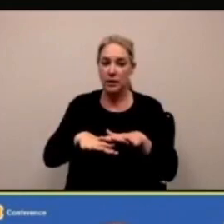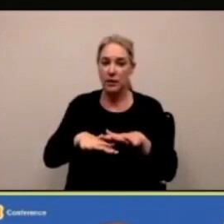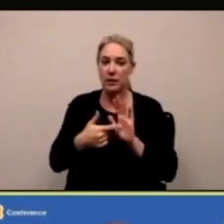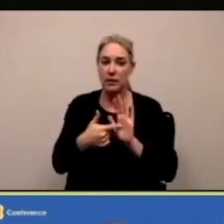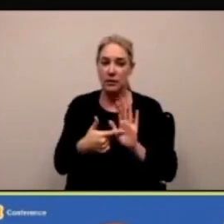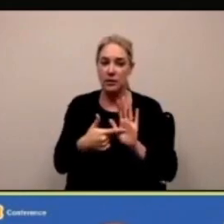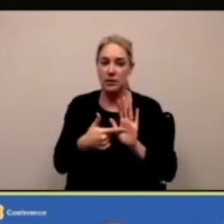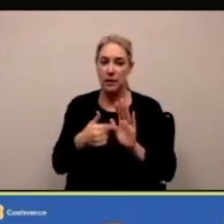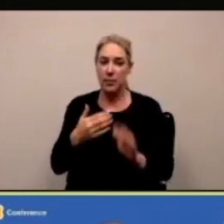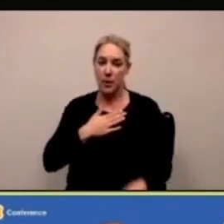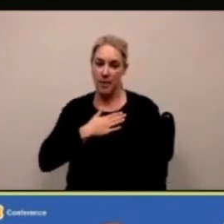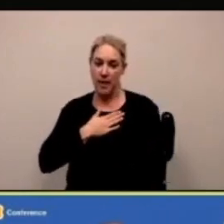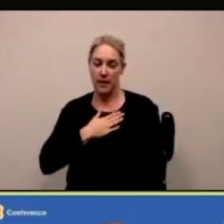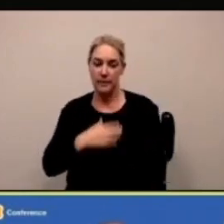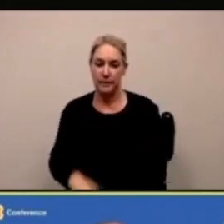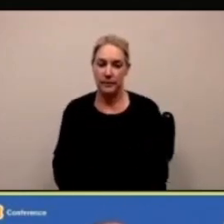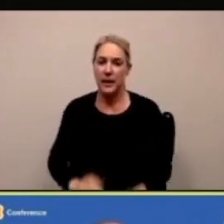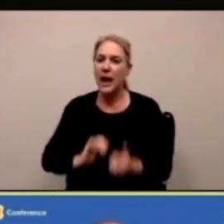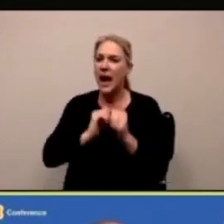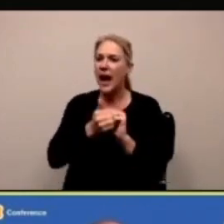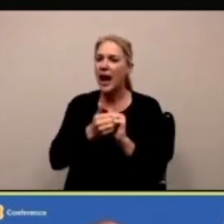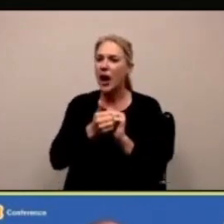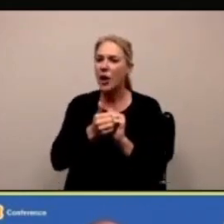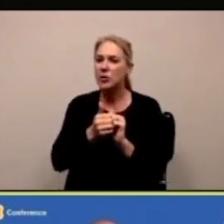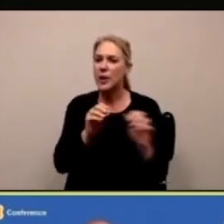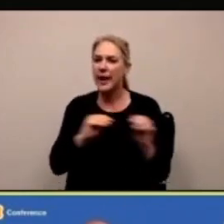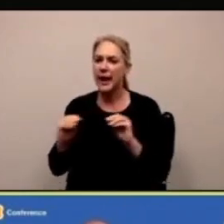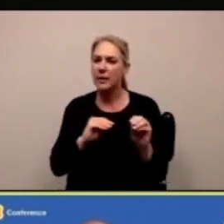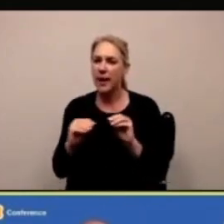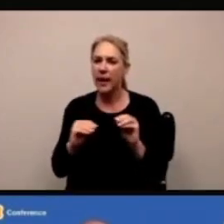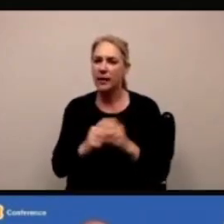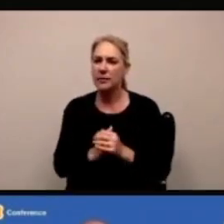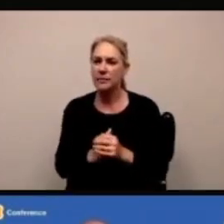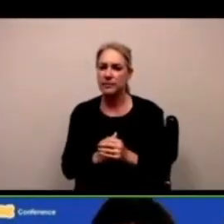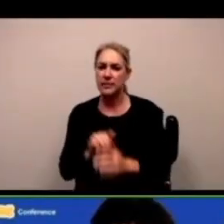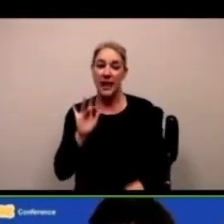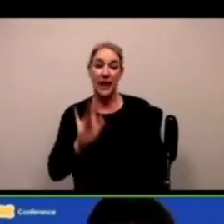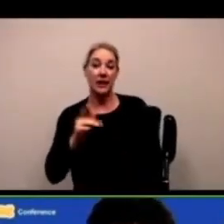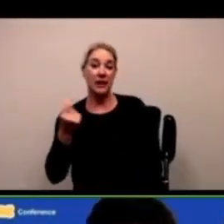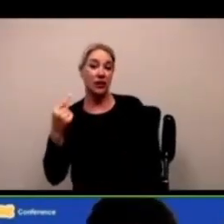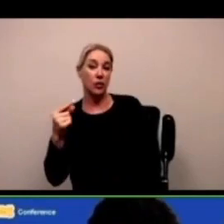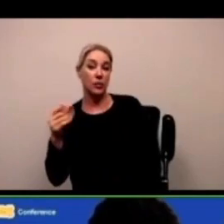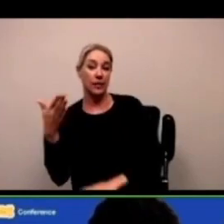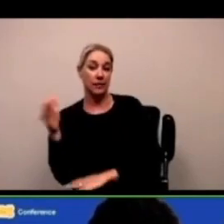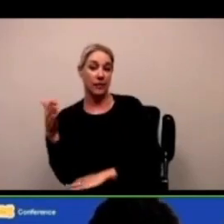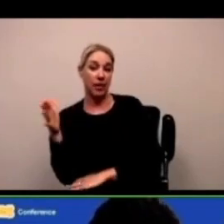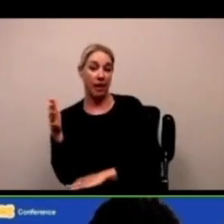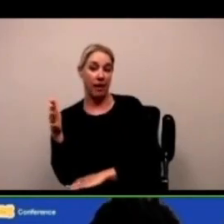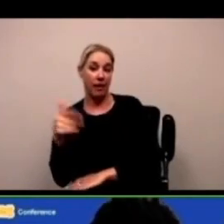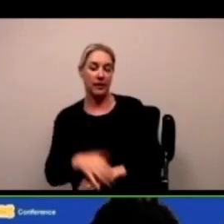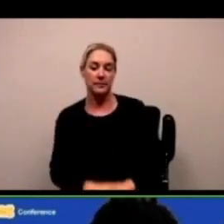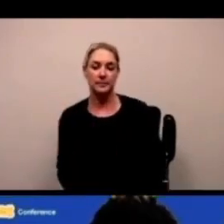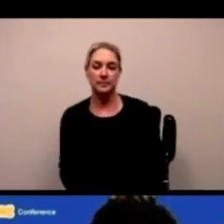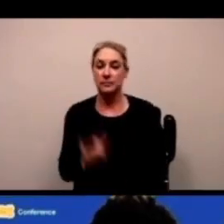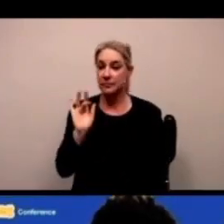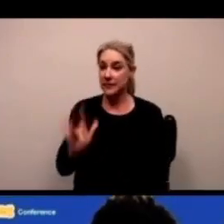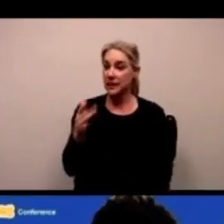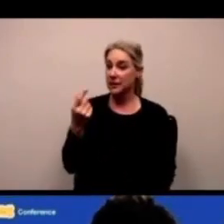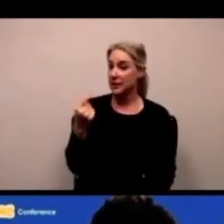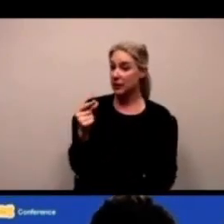So how do I animate it? Just click that green flag. Okay, clicking the green